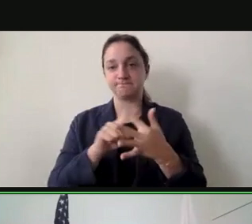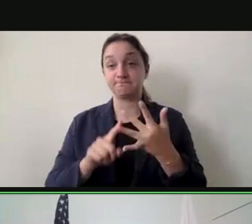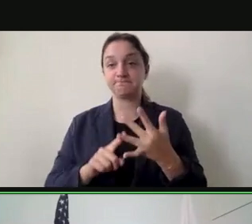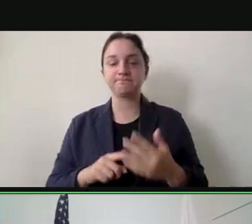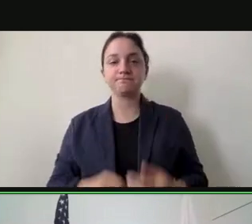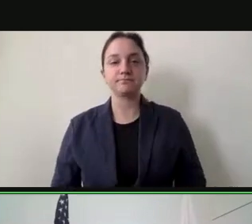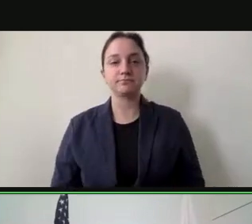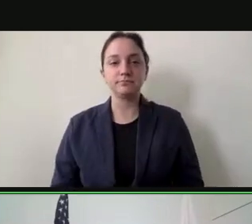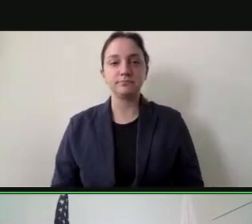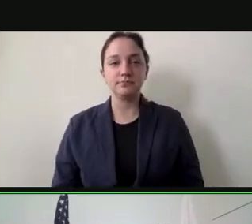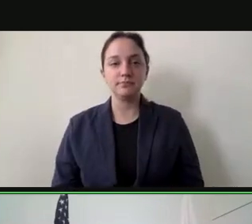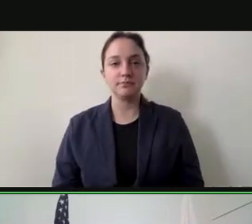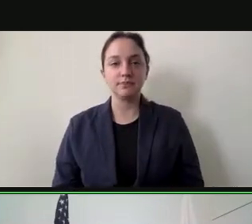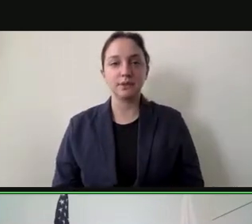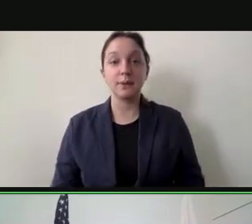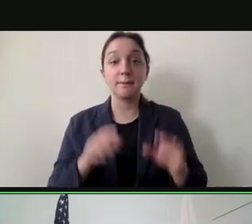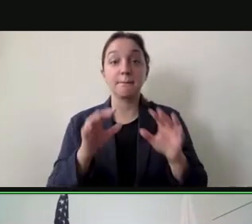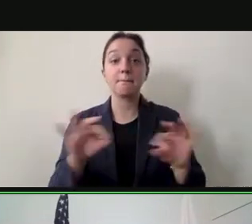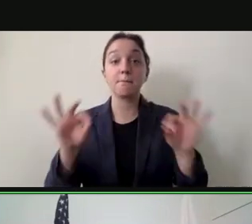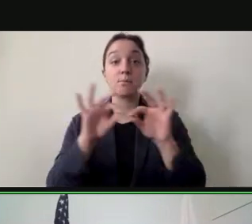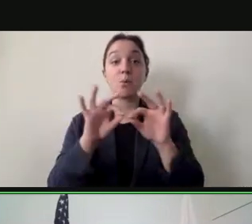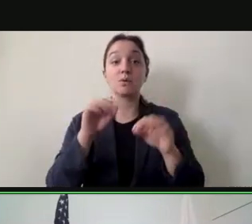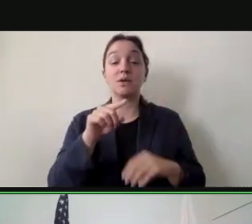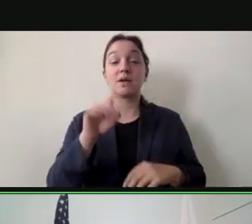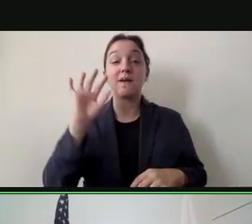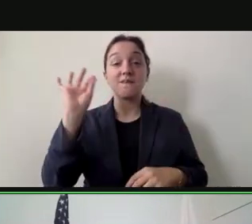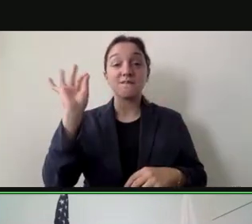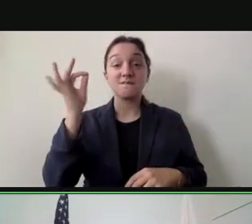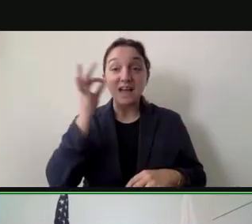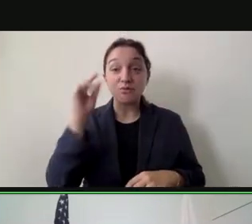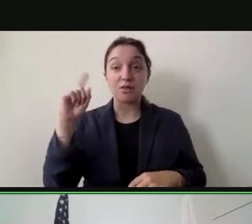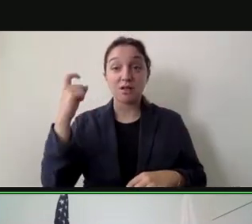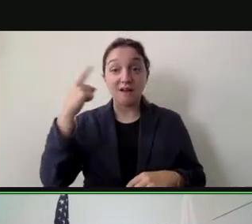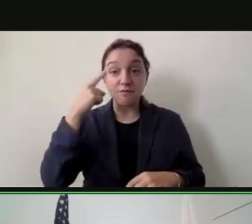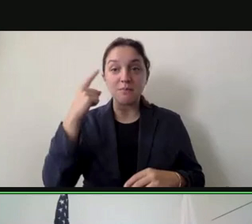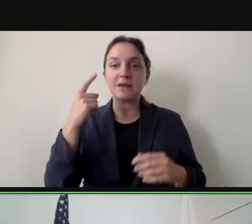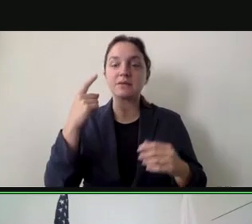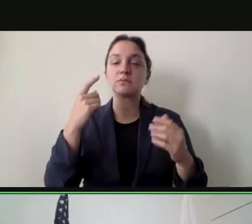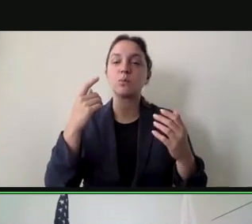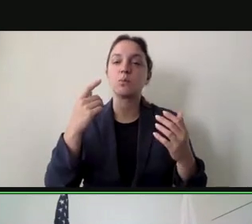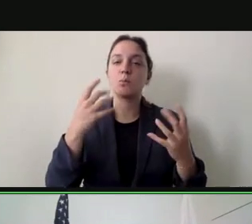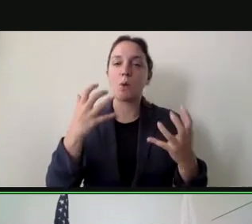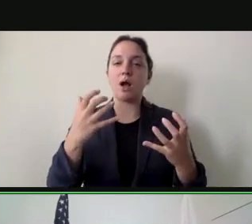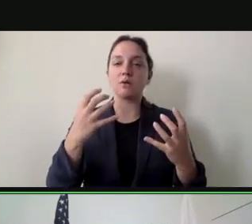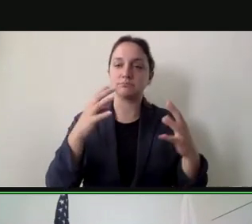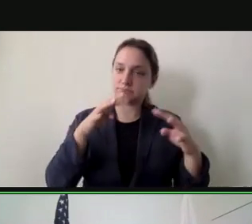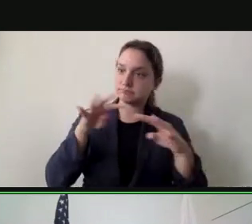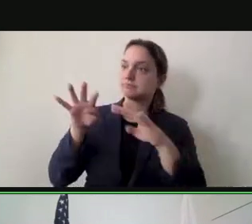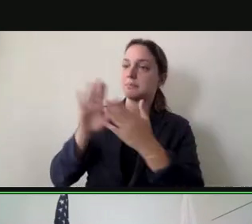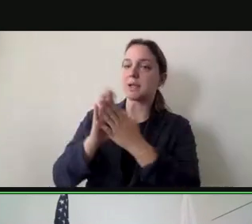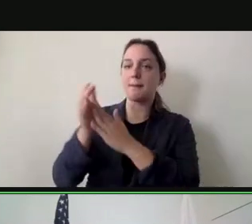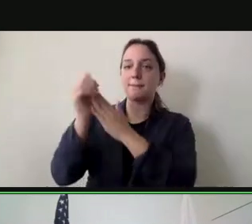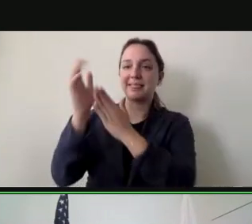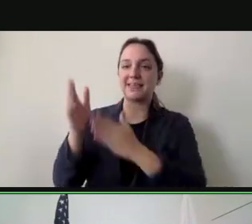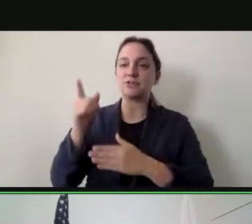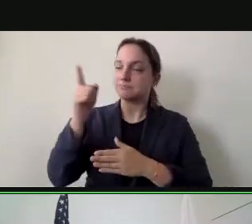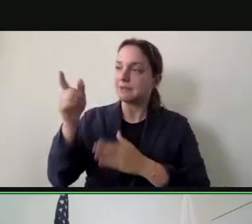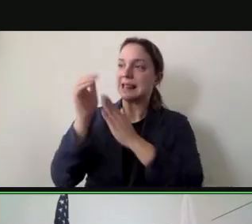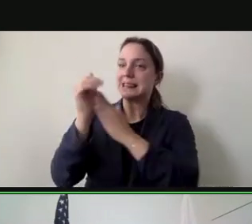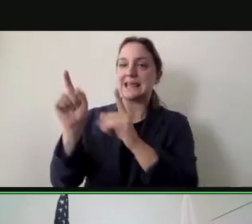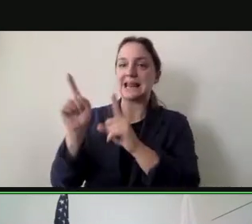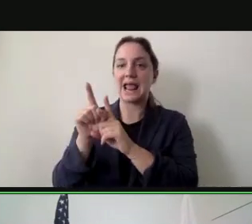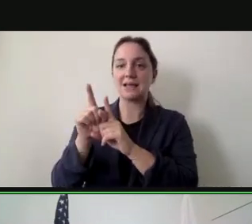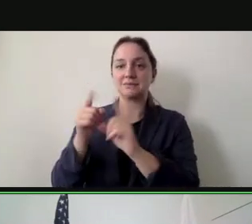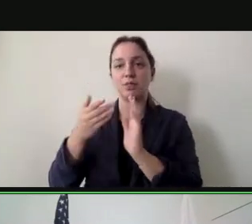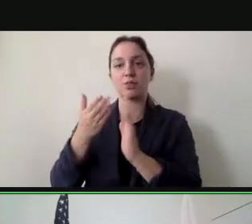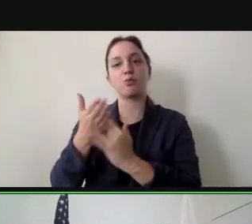here is to put the federal government back into a leadership position where we are leading by example again, as we are now,